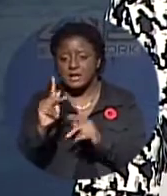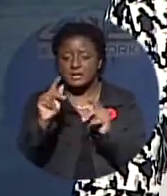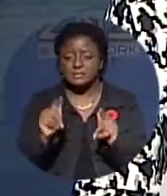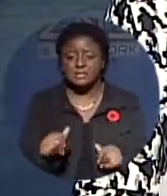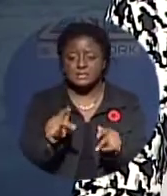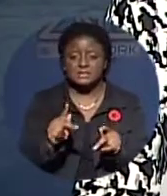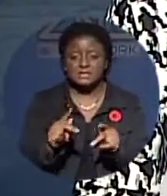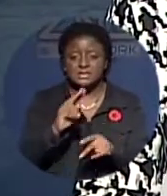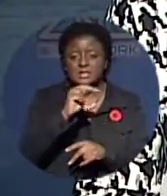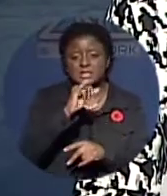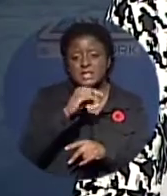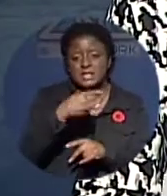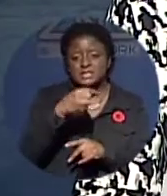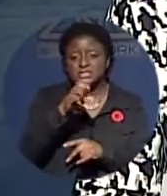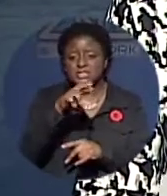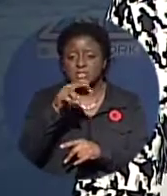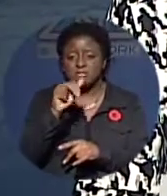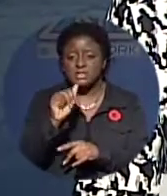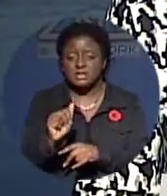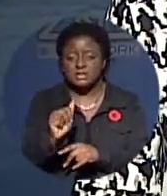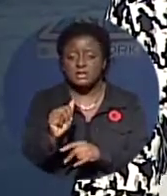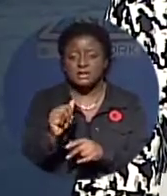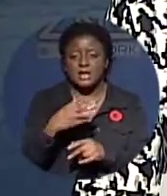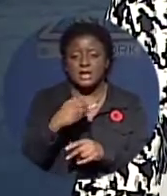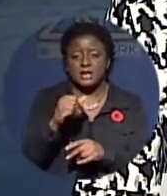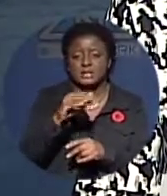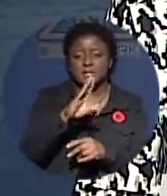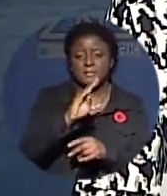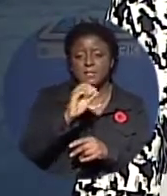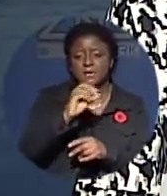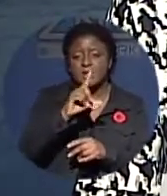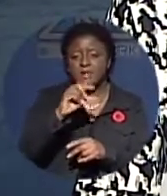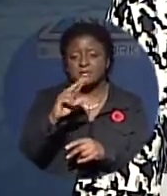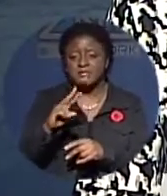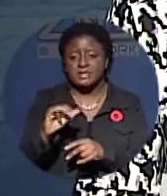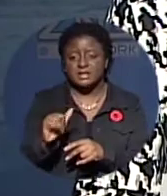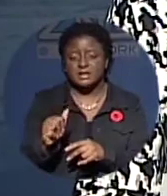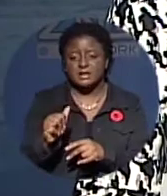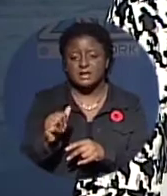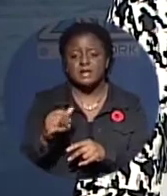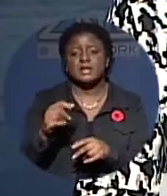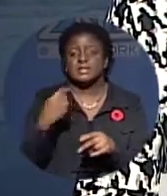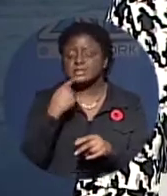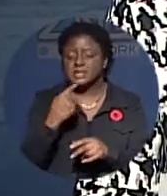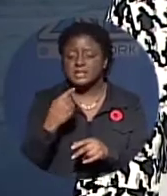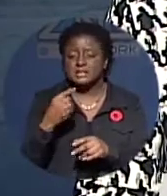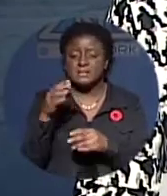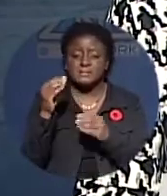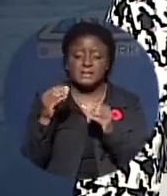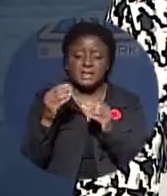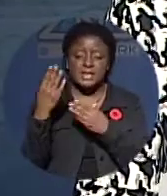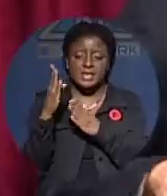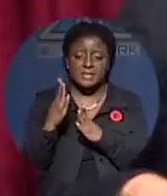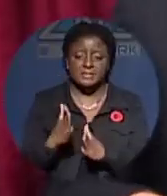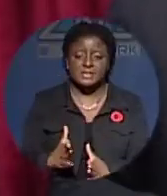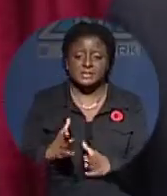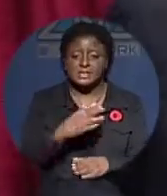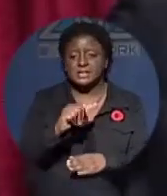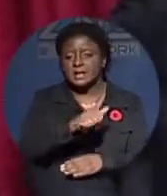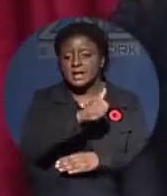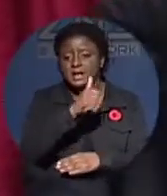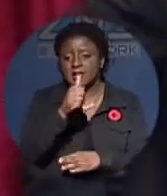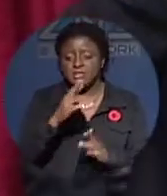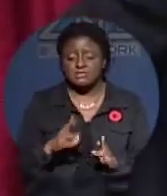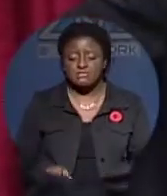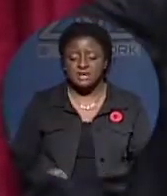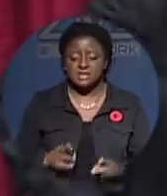patterns in human trade are changing. And get this, he says Bahamians and other residents are involved. I don't want to